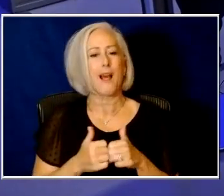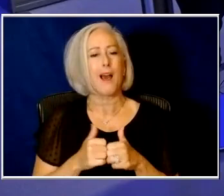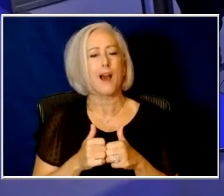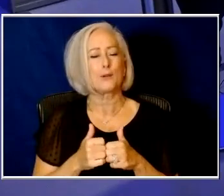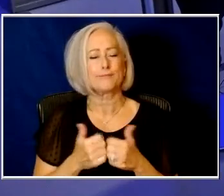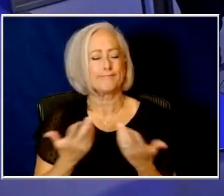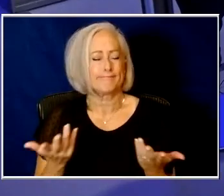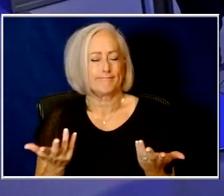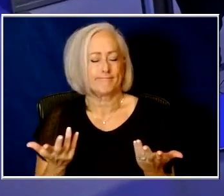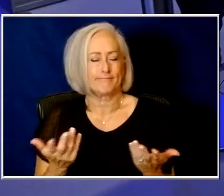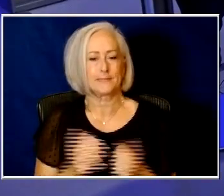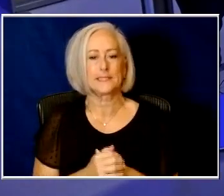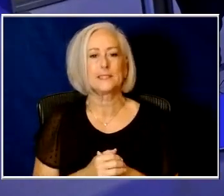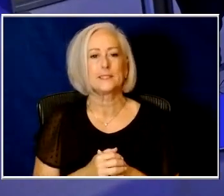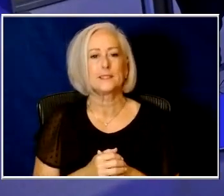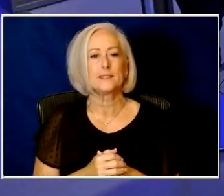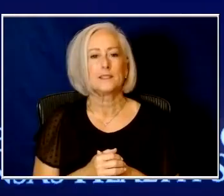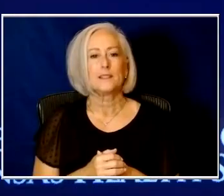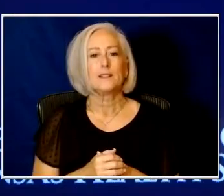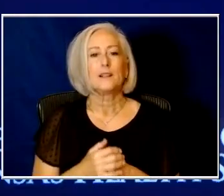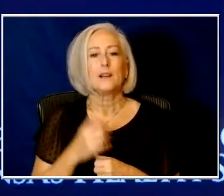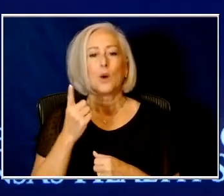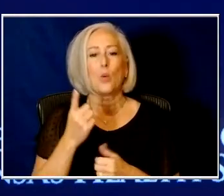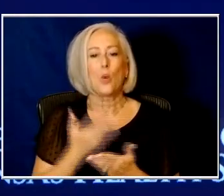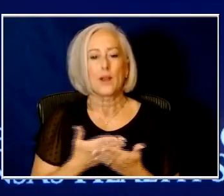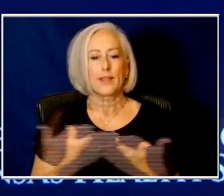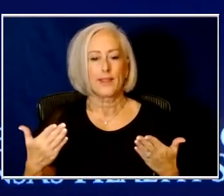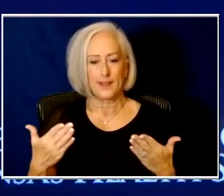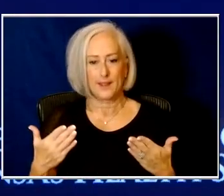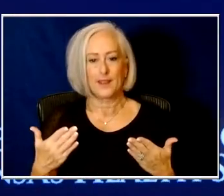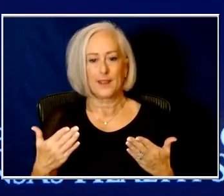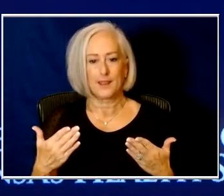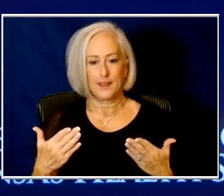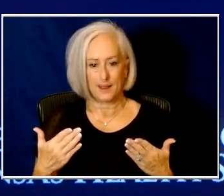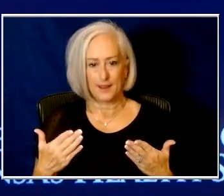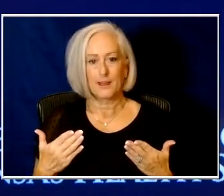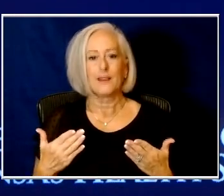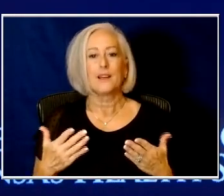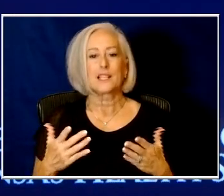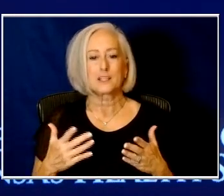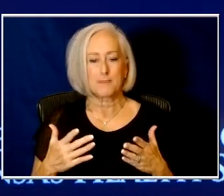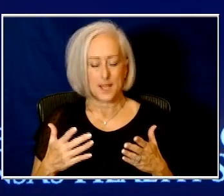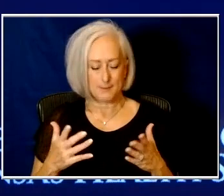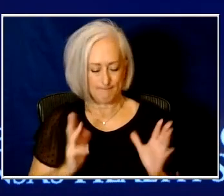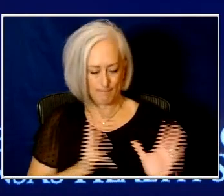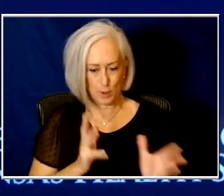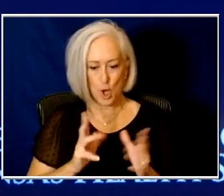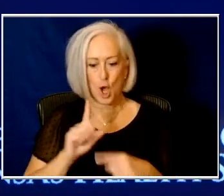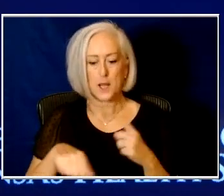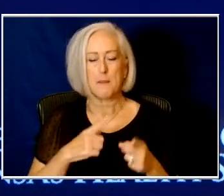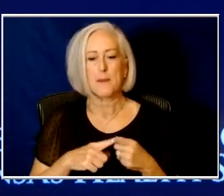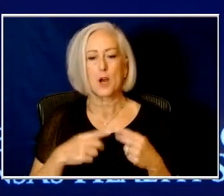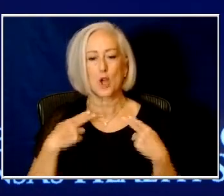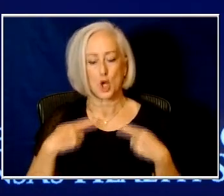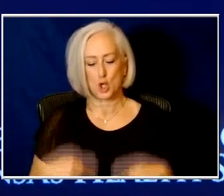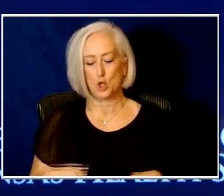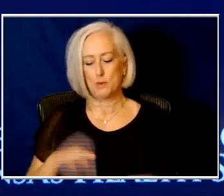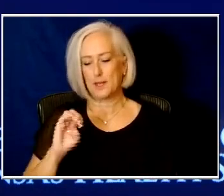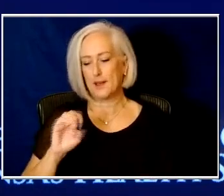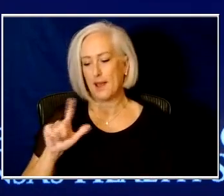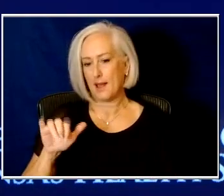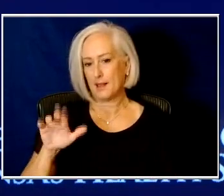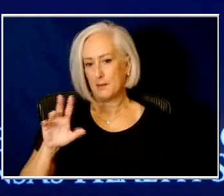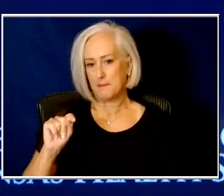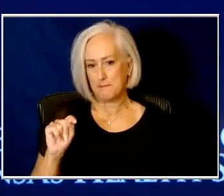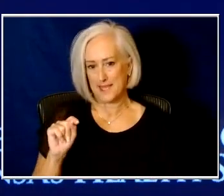One of the remarkable points of this show is to show that this program has been to talk about the human element, and today I think we nailed it with that opening